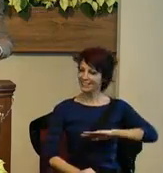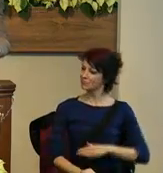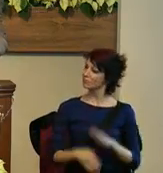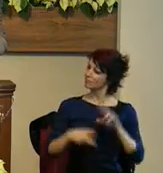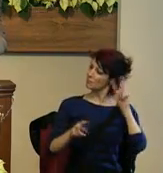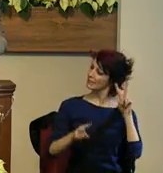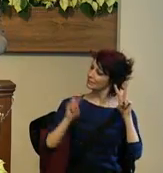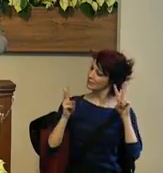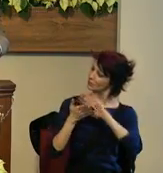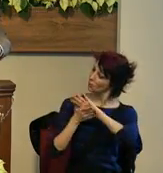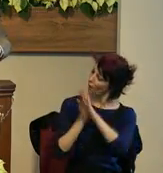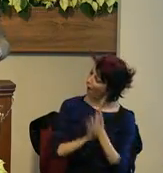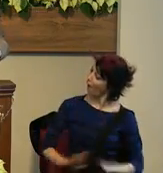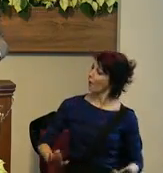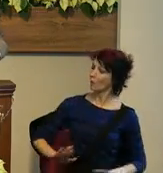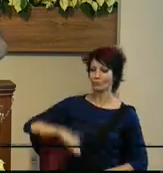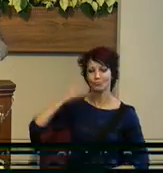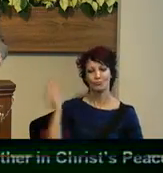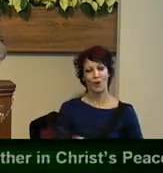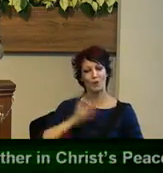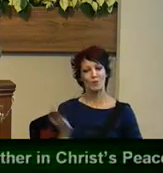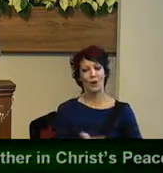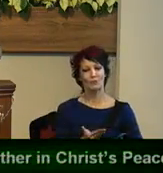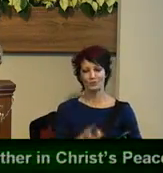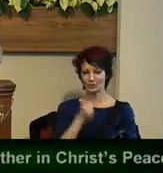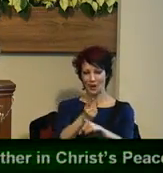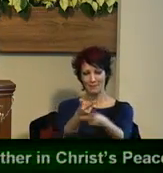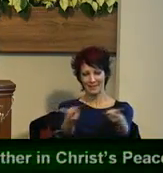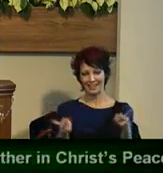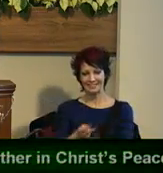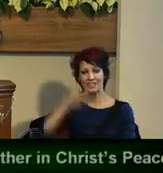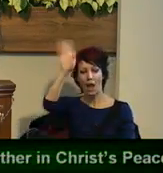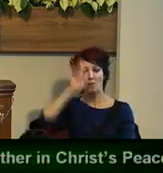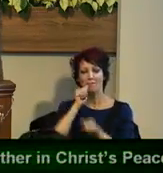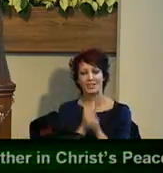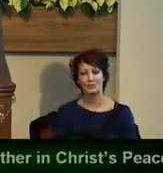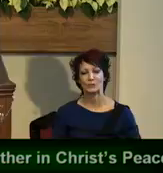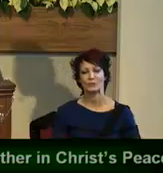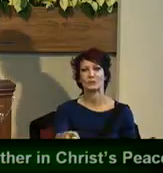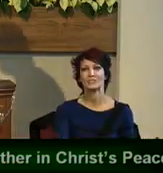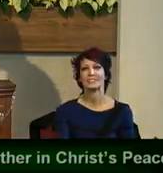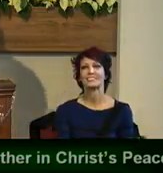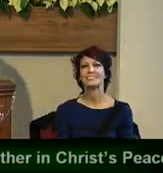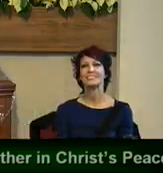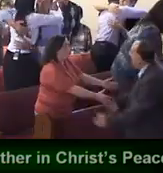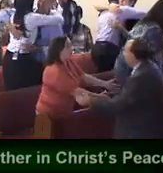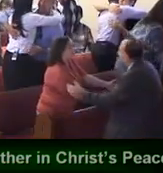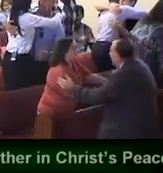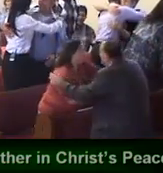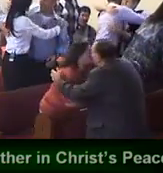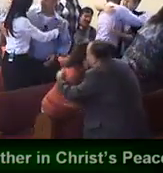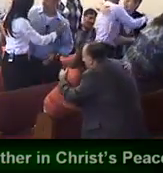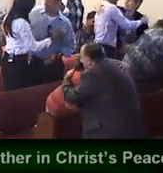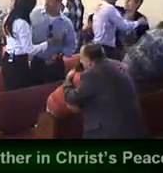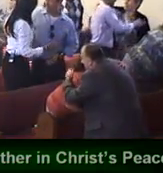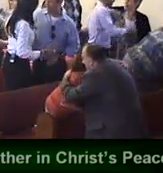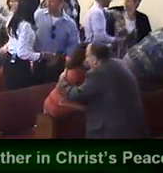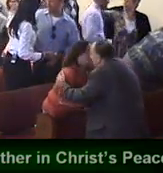a sign of peace and welcome we're in the right place this morning God bless you and welcome